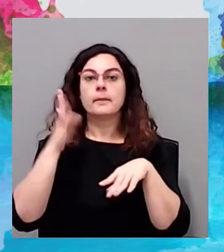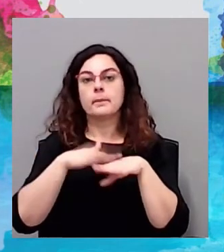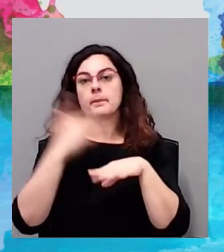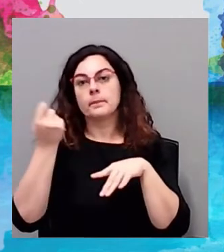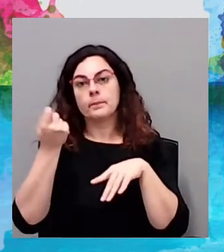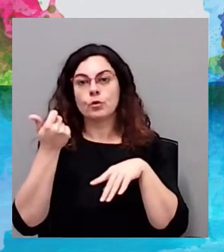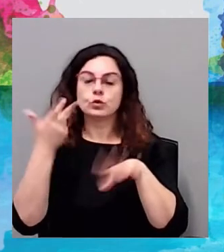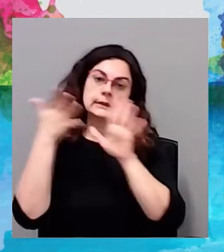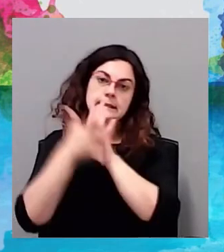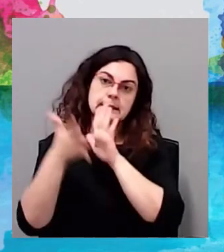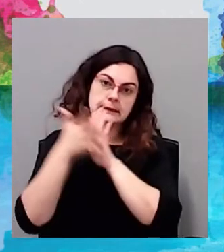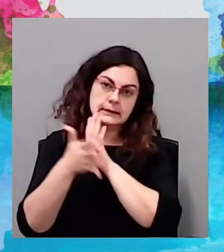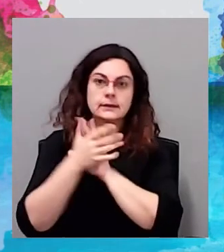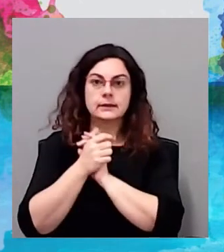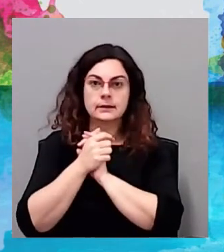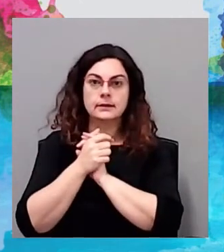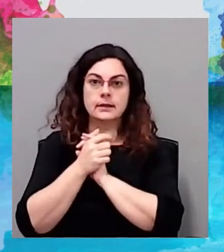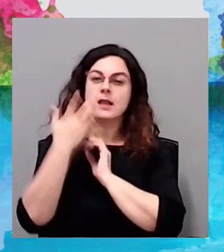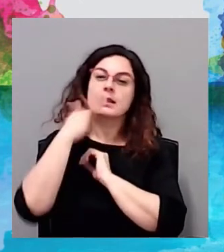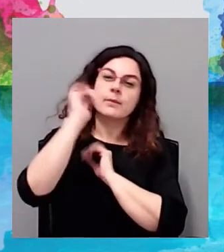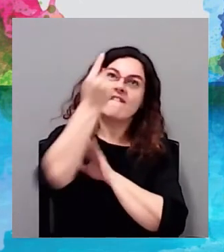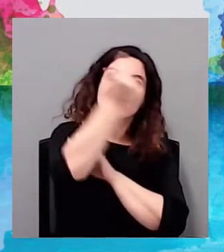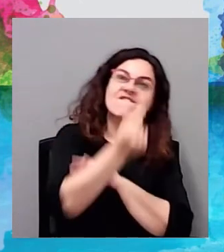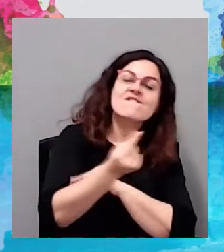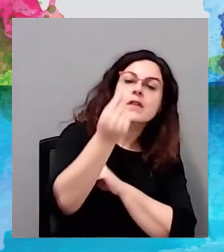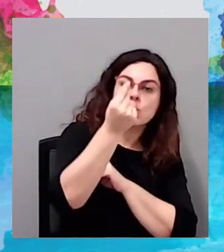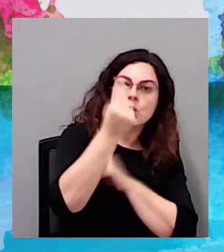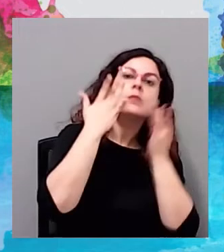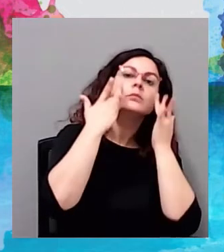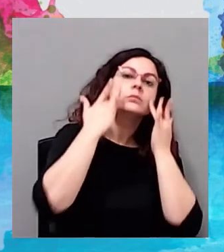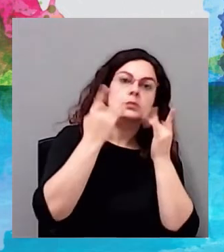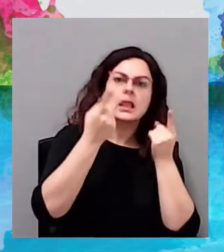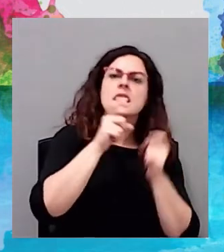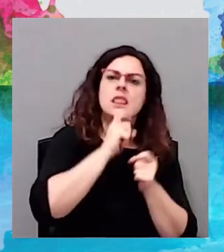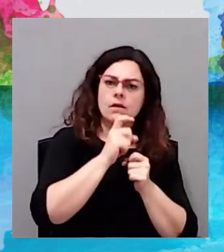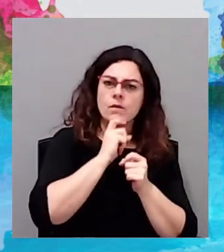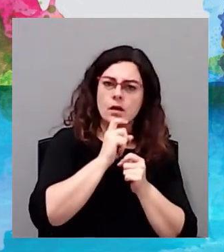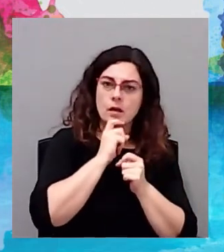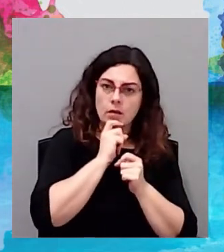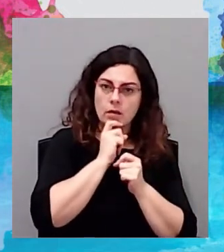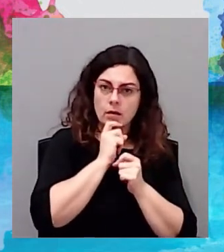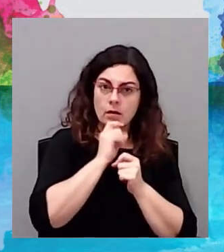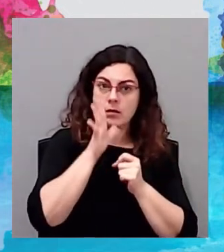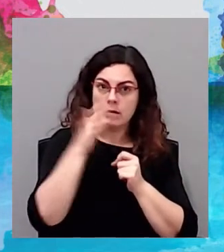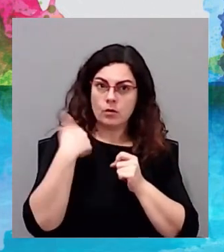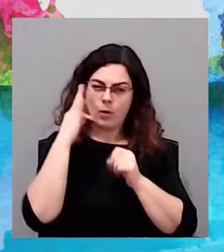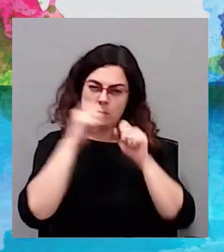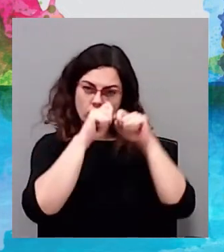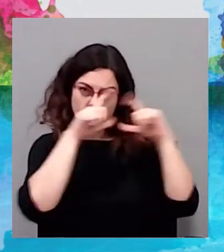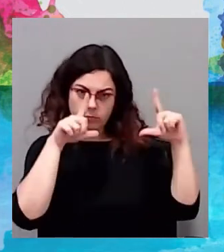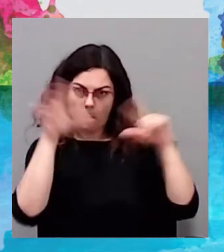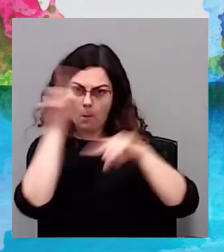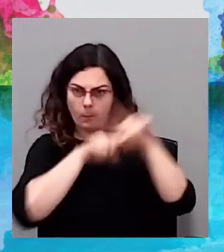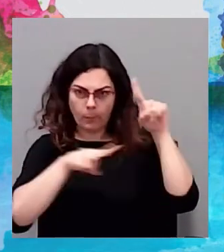We're going to start here with the figurative part, the complex part. Here, I